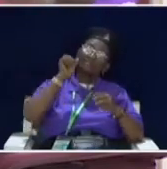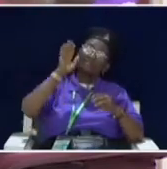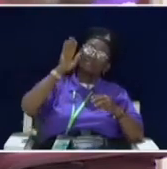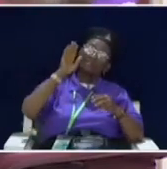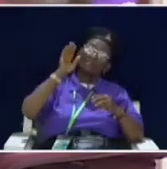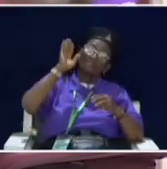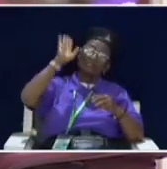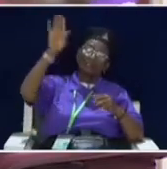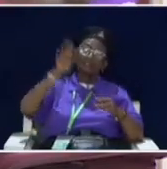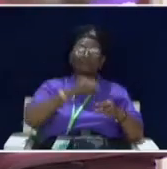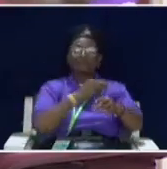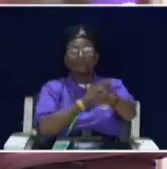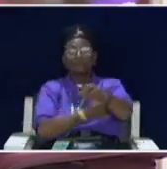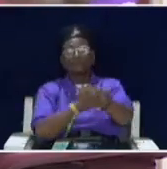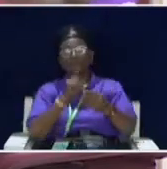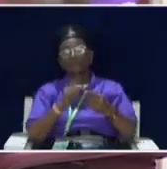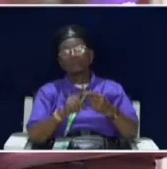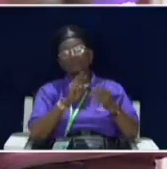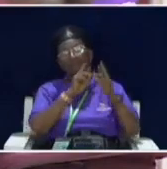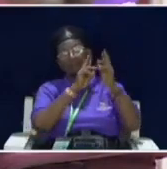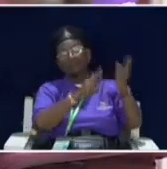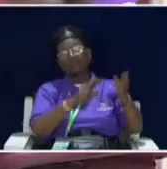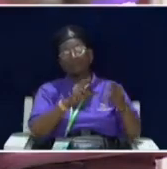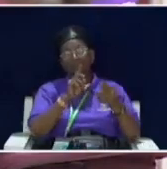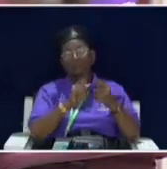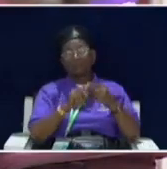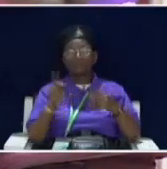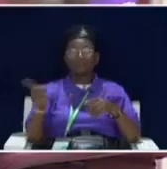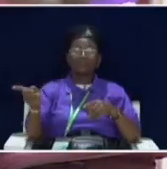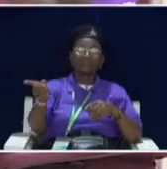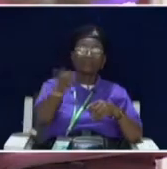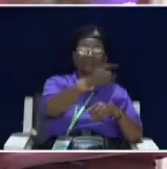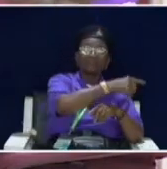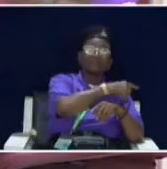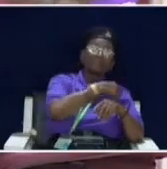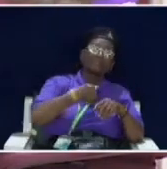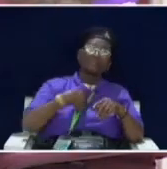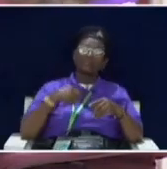to respond to you.